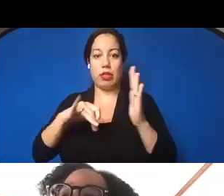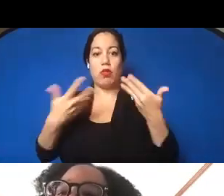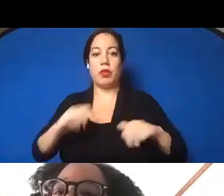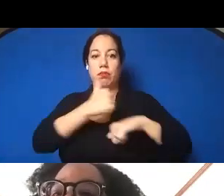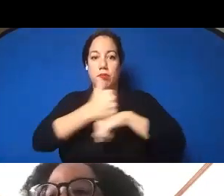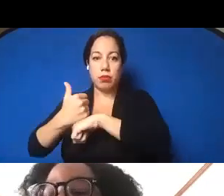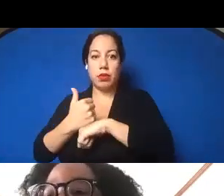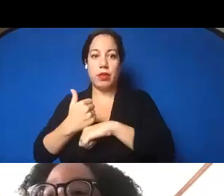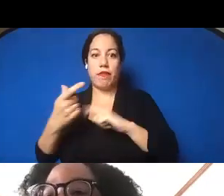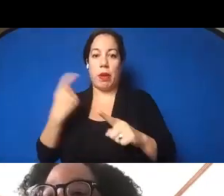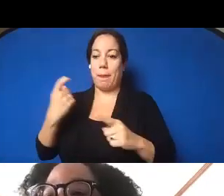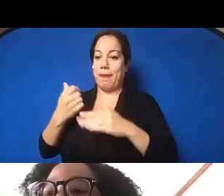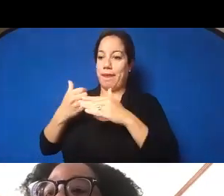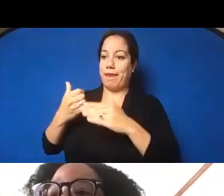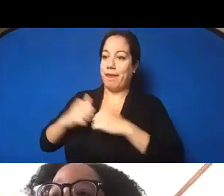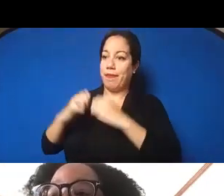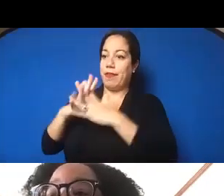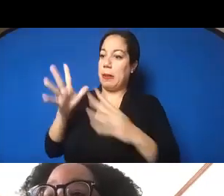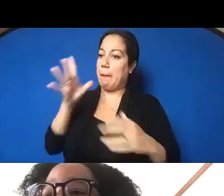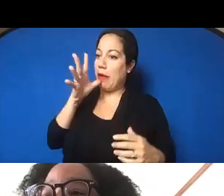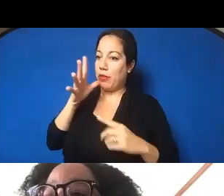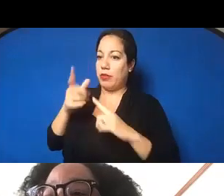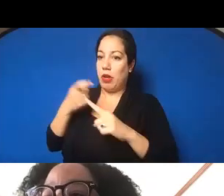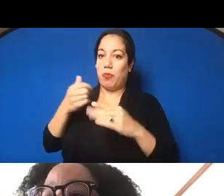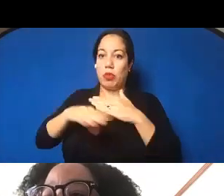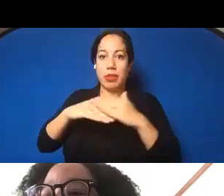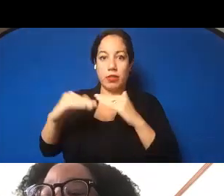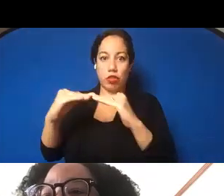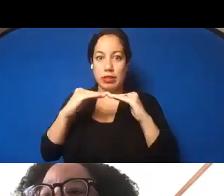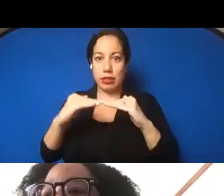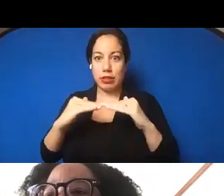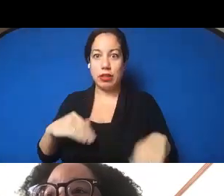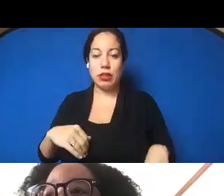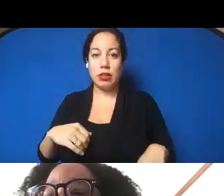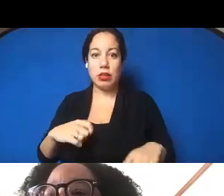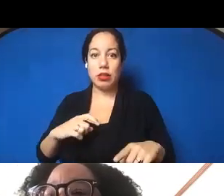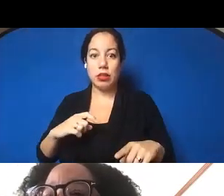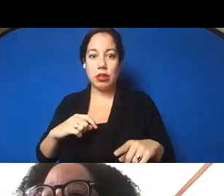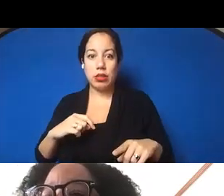by founding mothers of reproductive justice. And I definitely want to shout out.